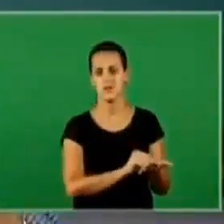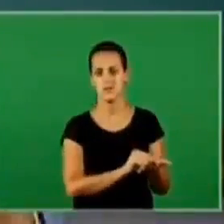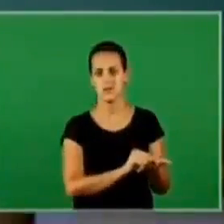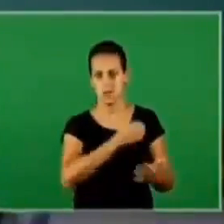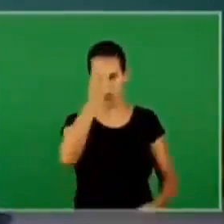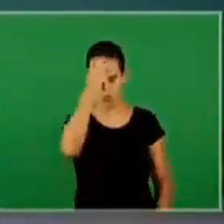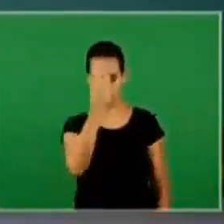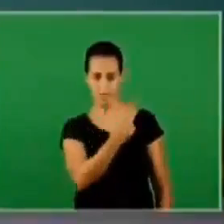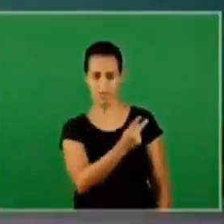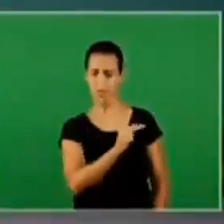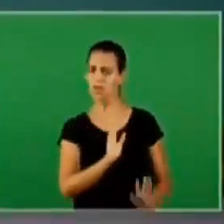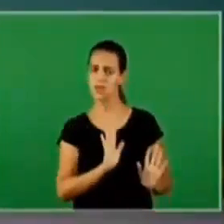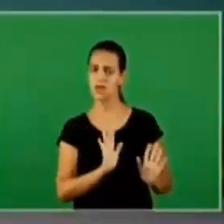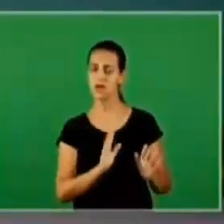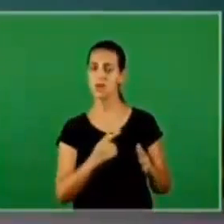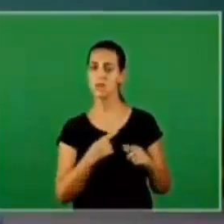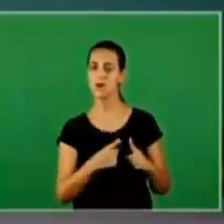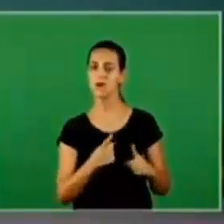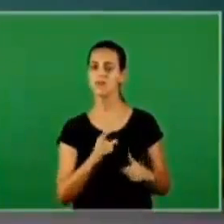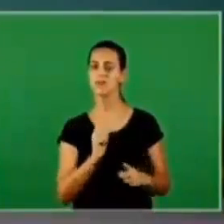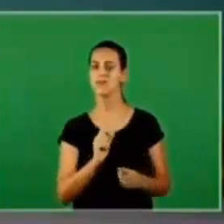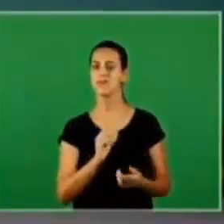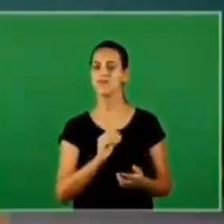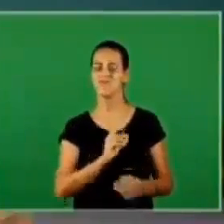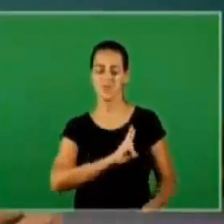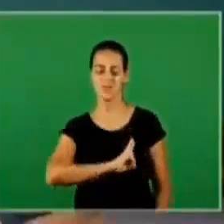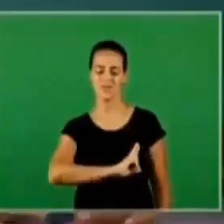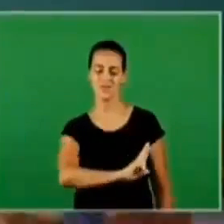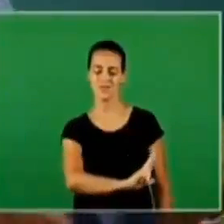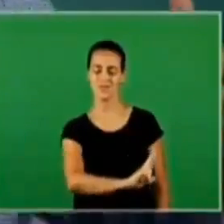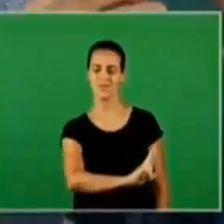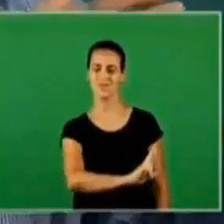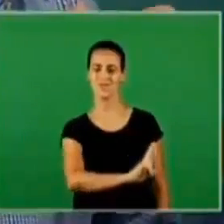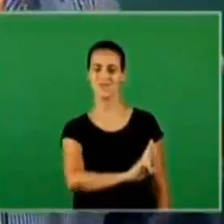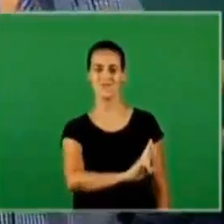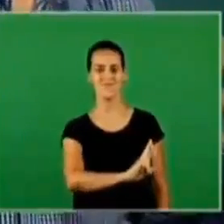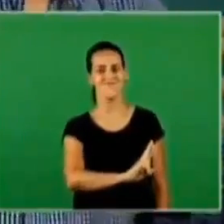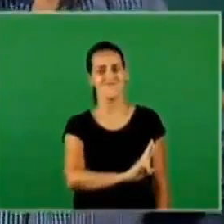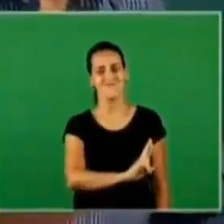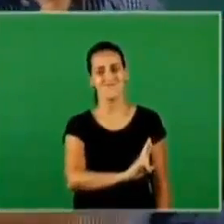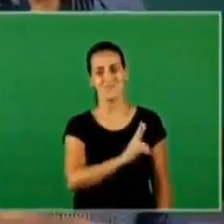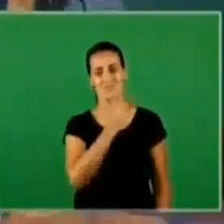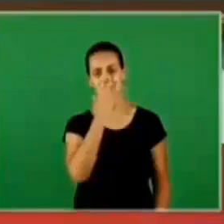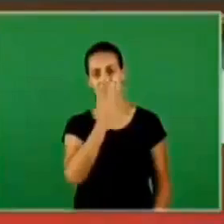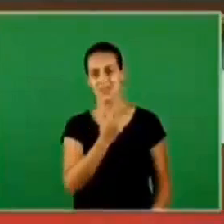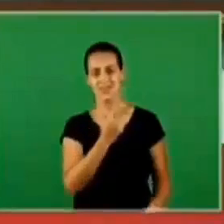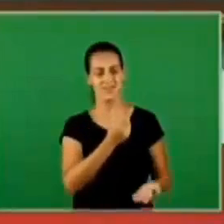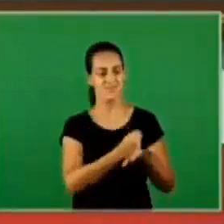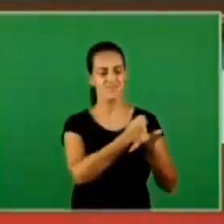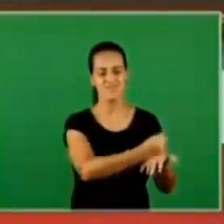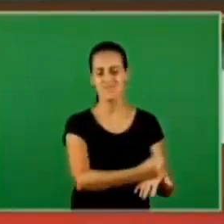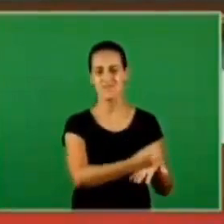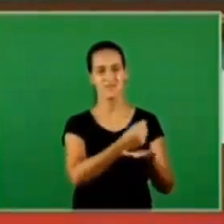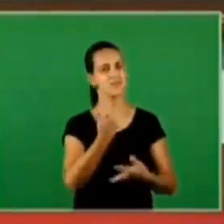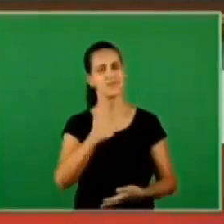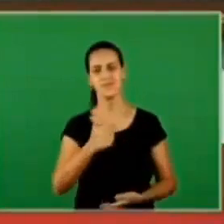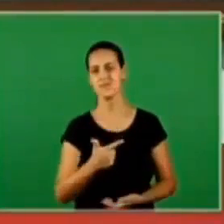they're guilty for this, but naturally, the structure, the religious structure